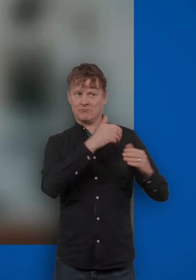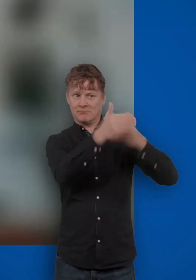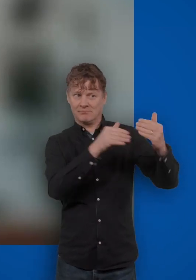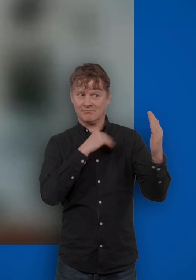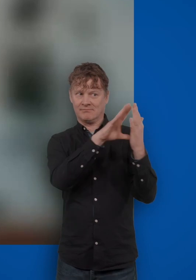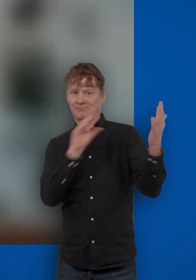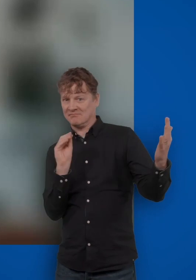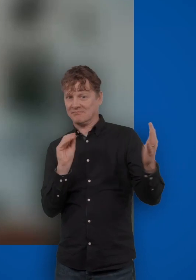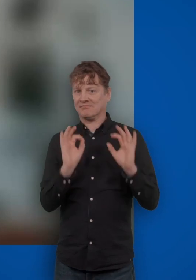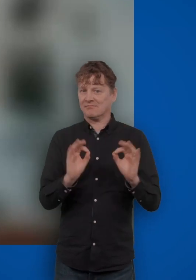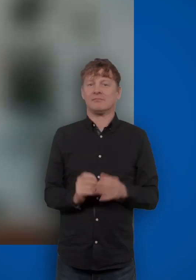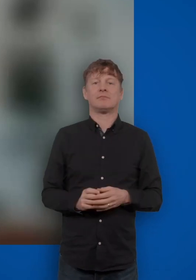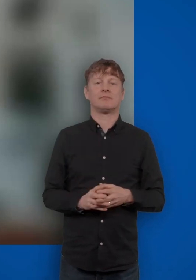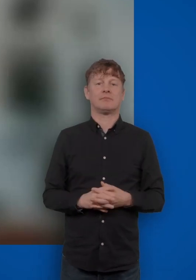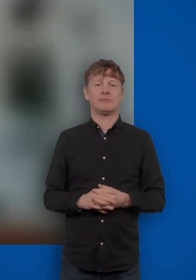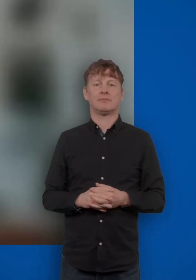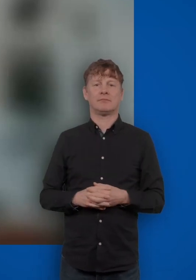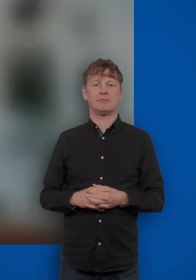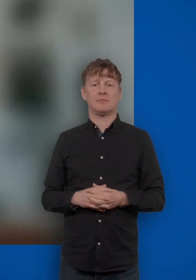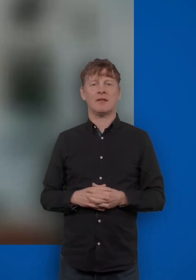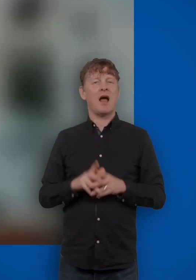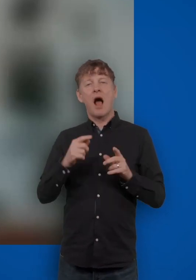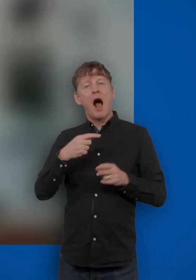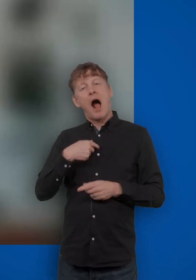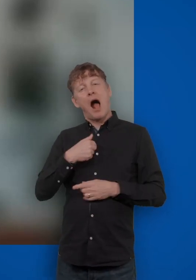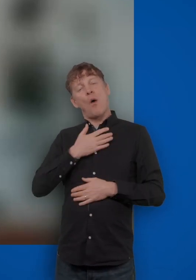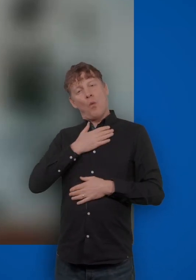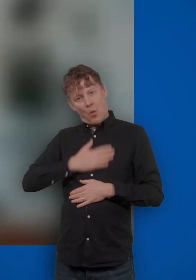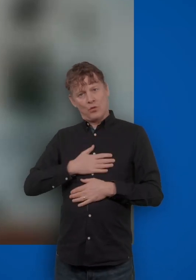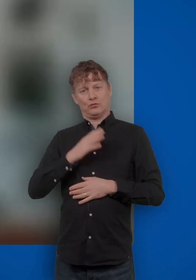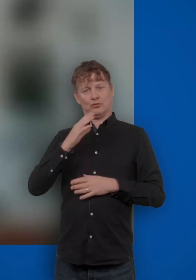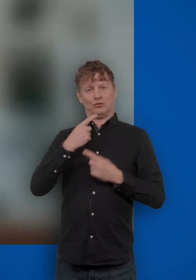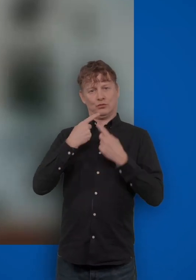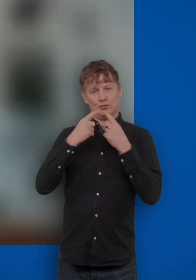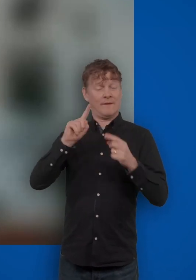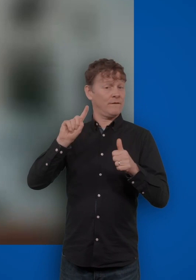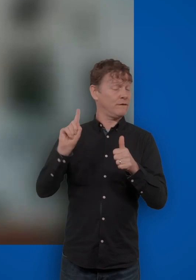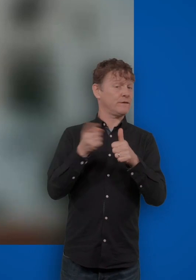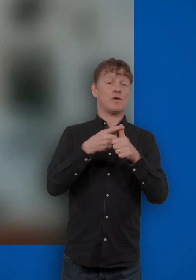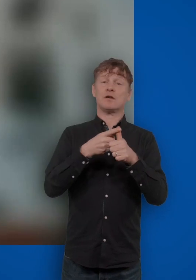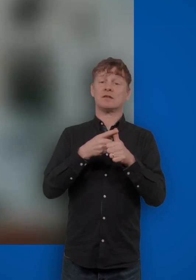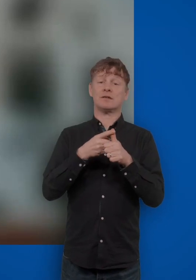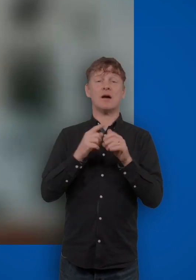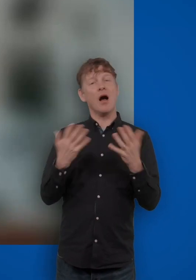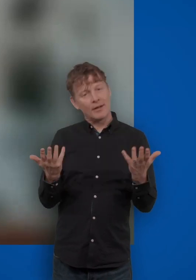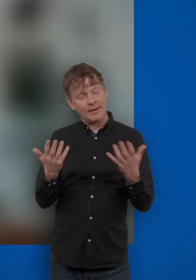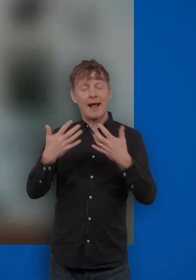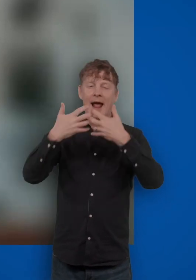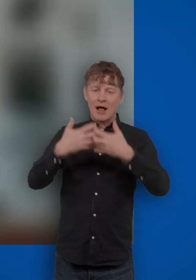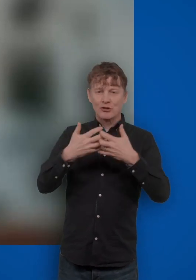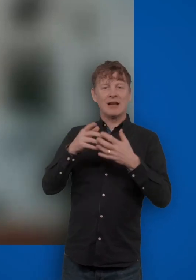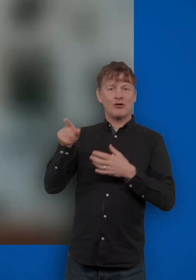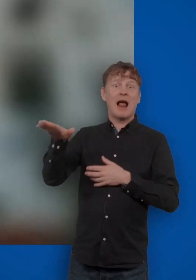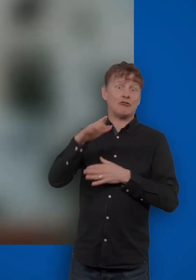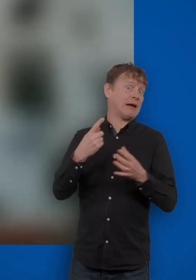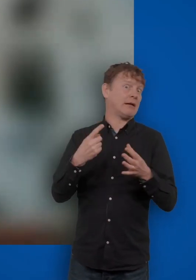got to work on. So what I really wanted to say in the first instance is so obviously engineering is